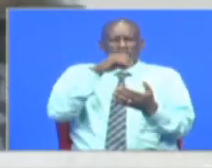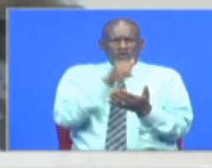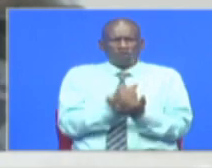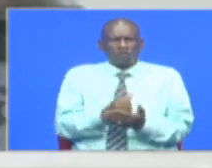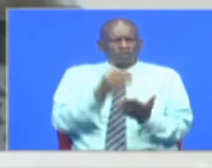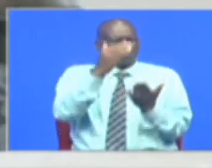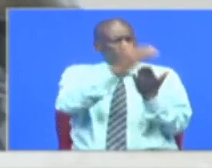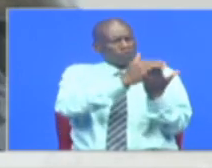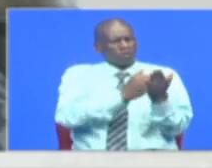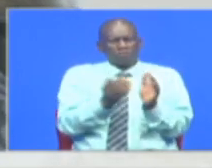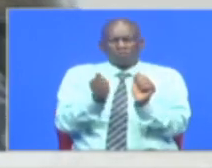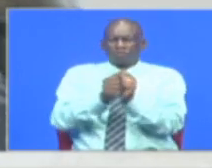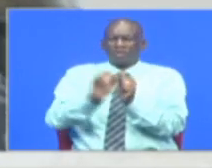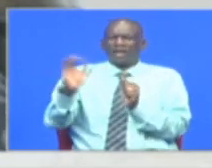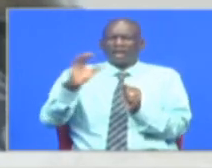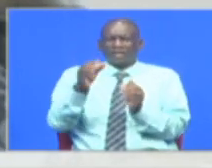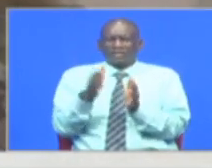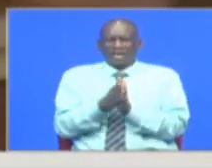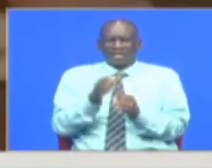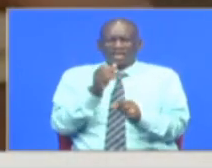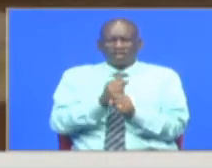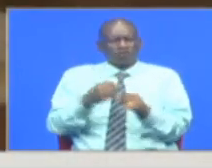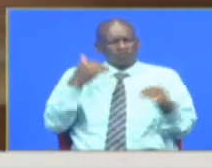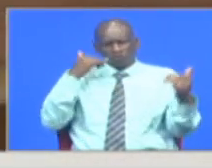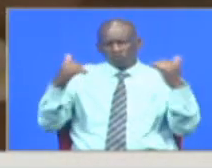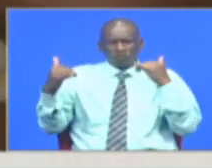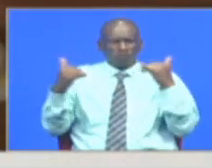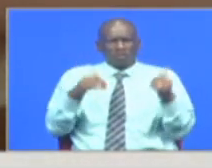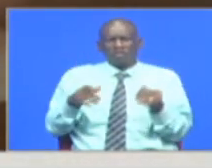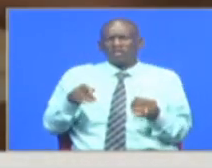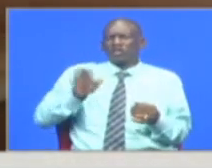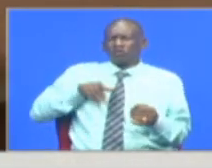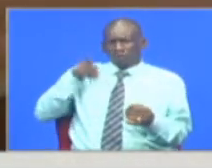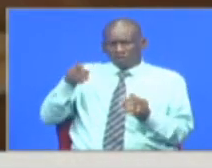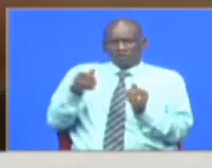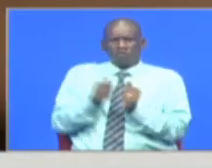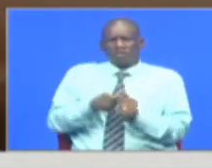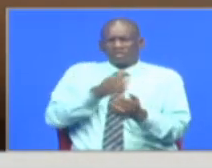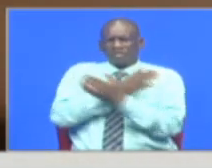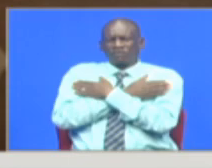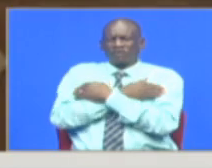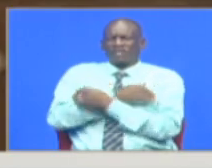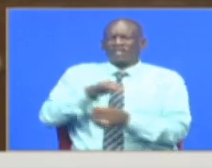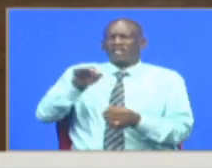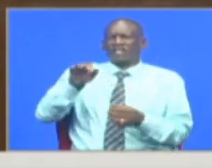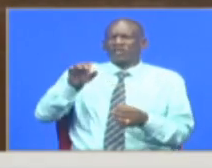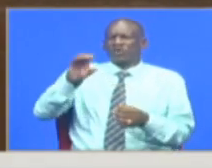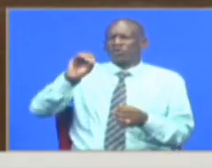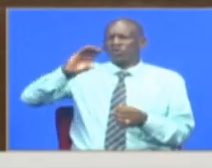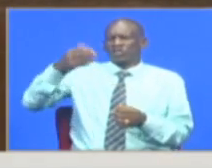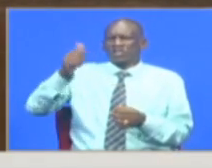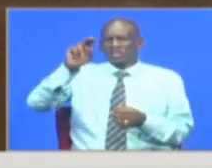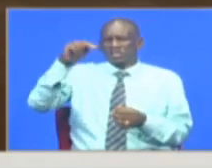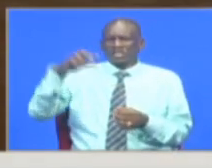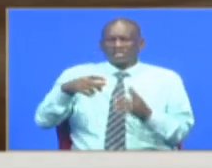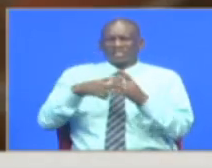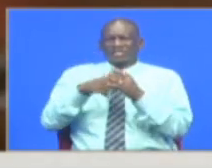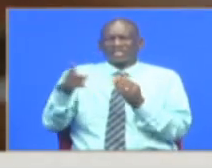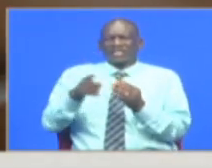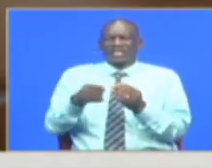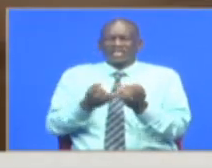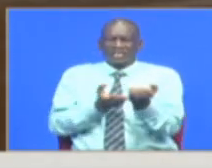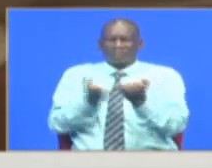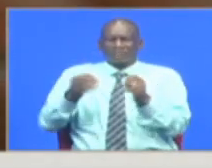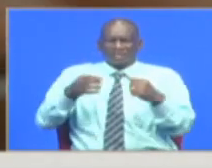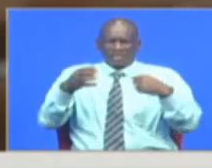with clients. I need you there on the phone. Sylvia and her friend Eve Ucheng started the business in September, selling foodstuffs